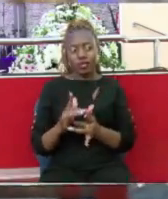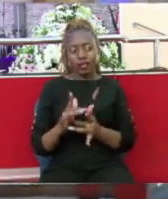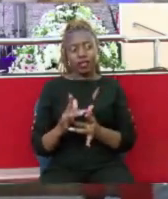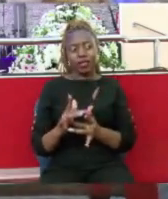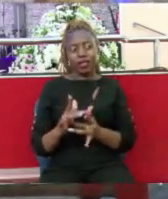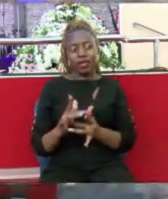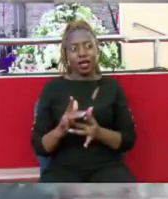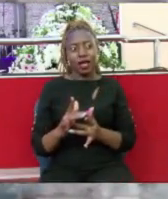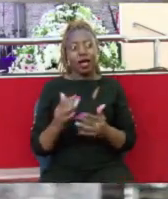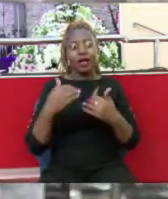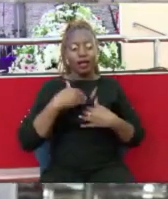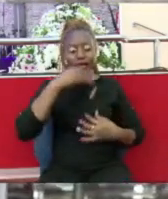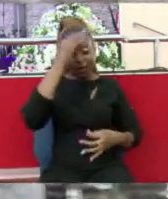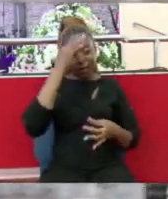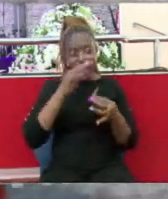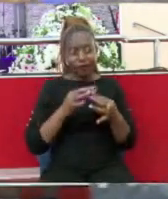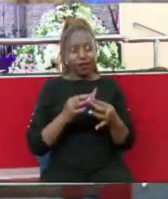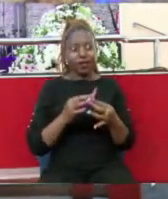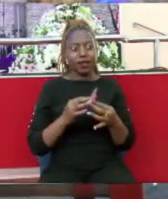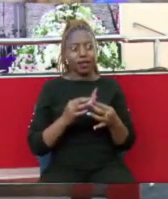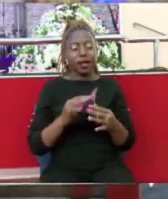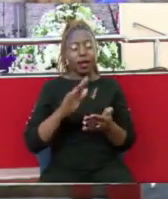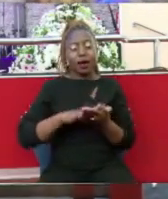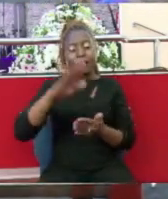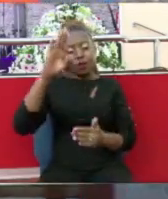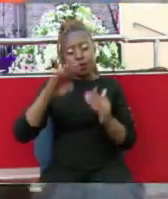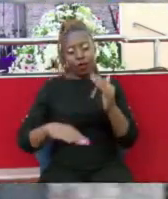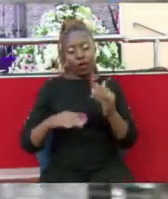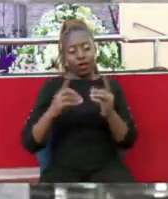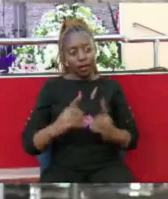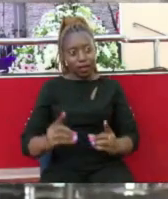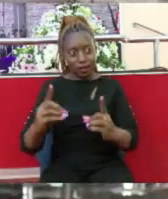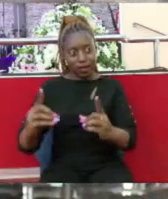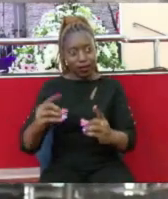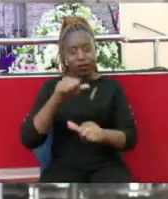disciples of what Jesus can do.